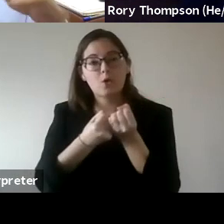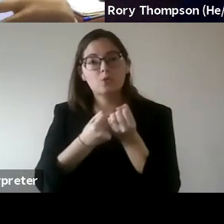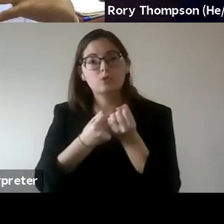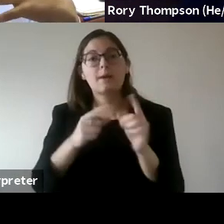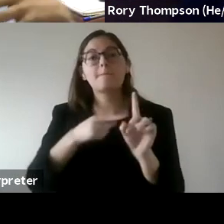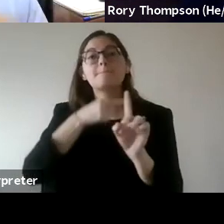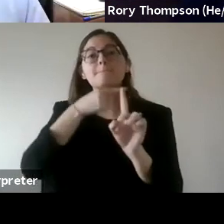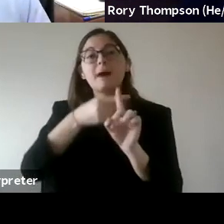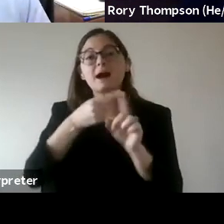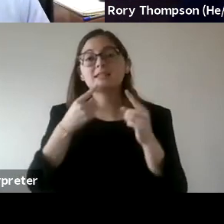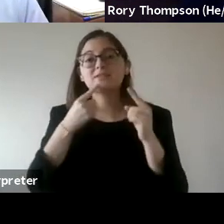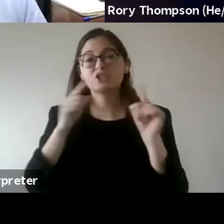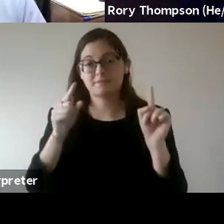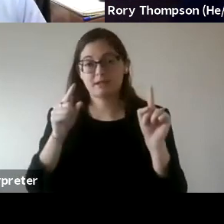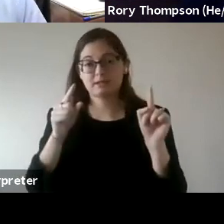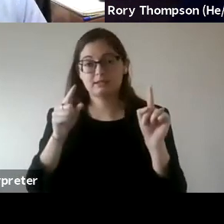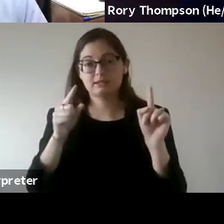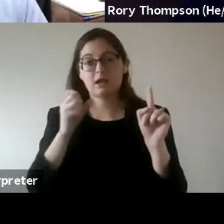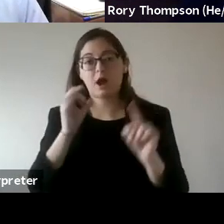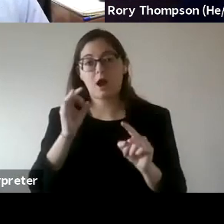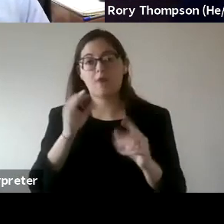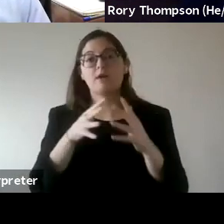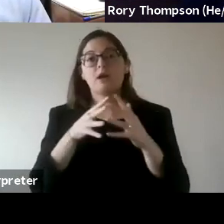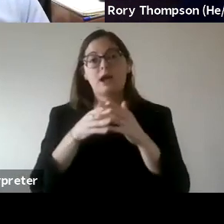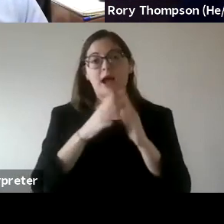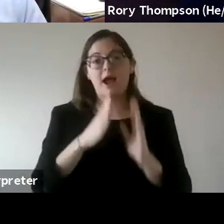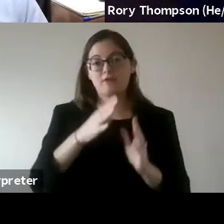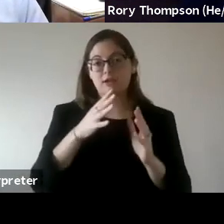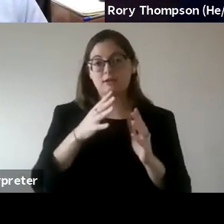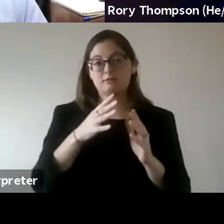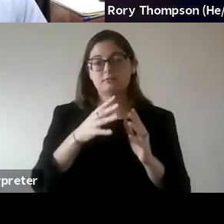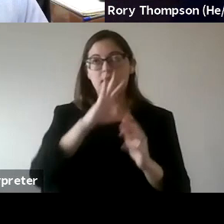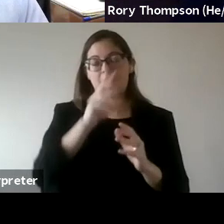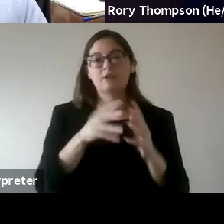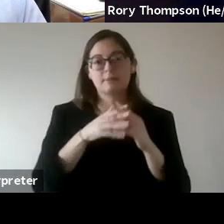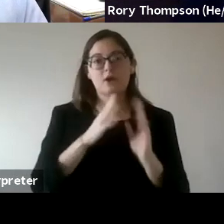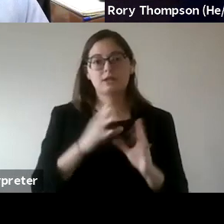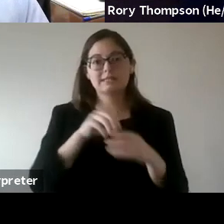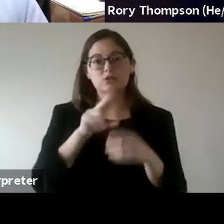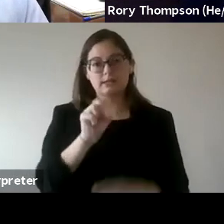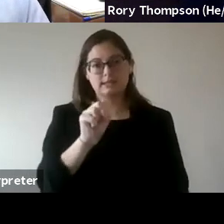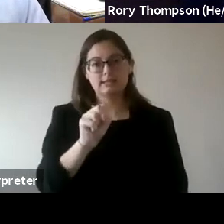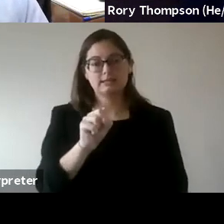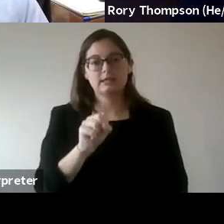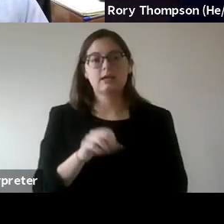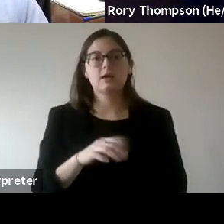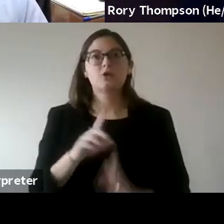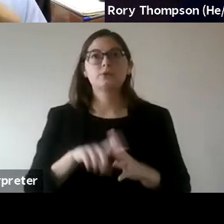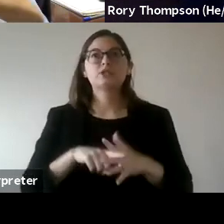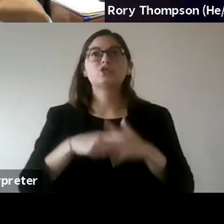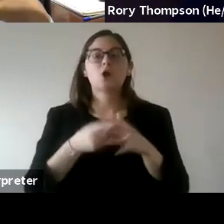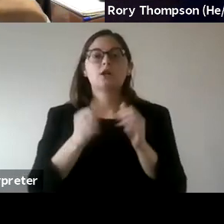positive achievements of African-Americans in the United States. So it was started